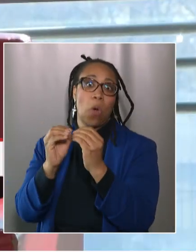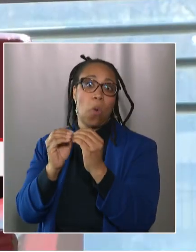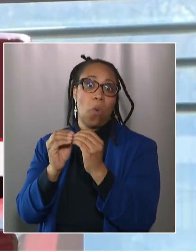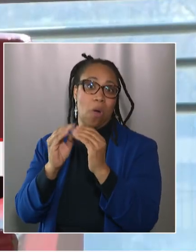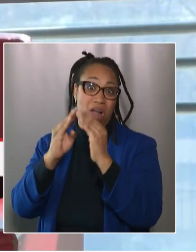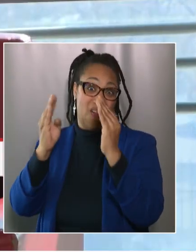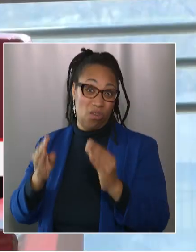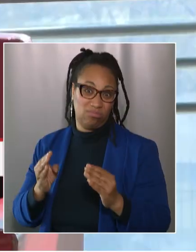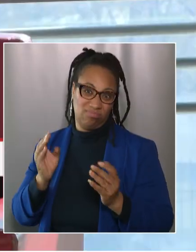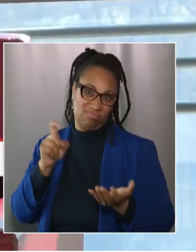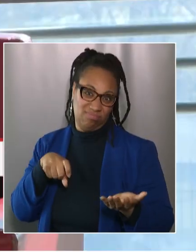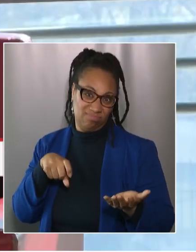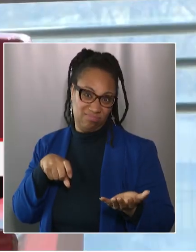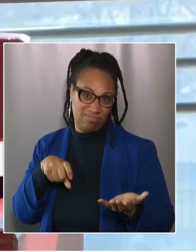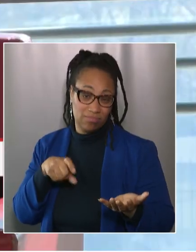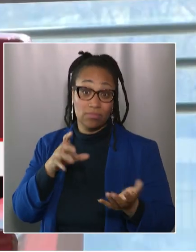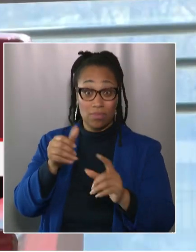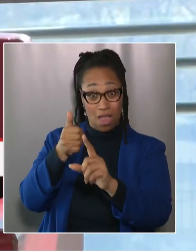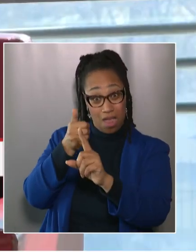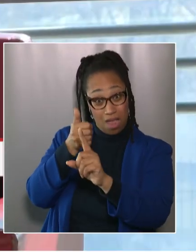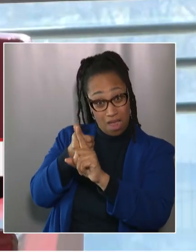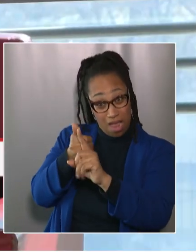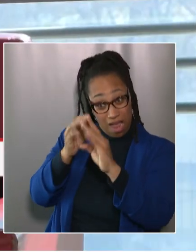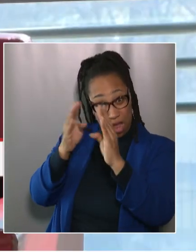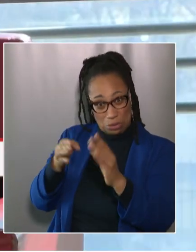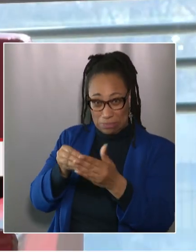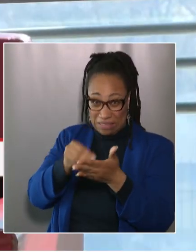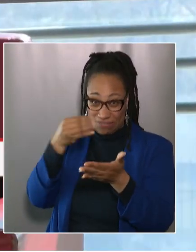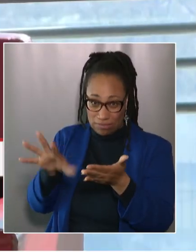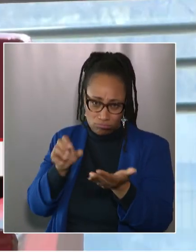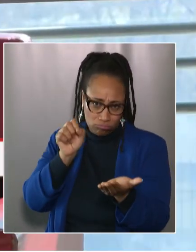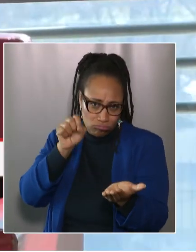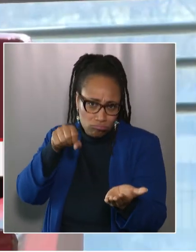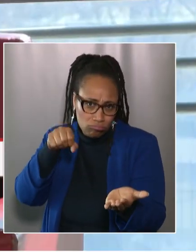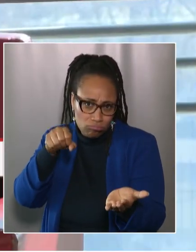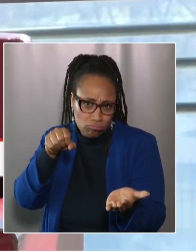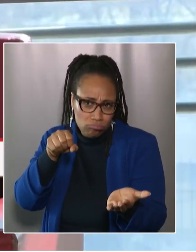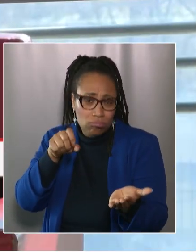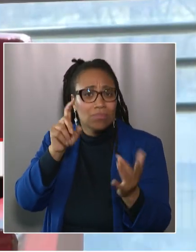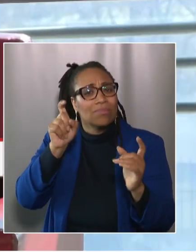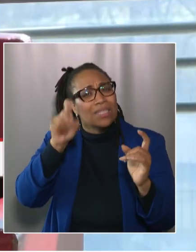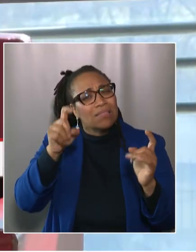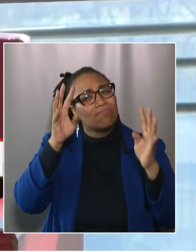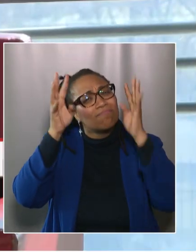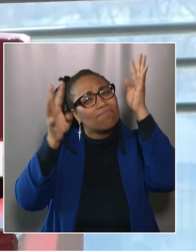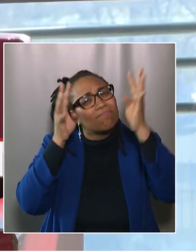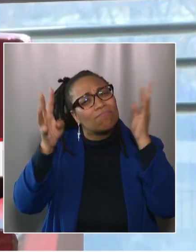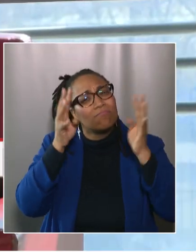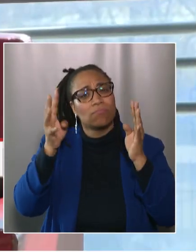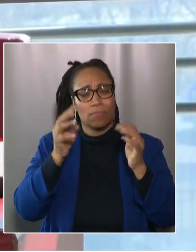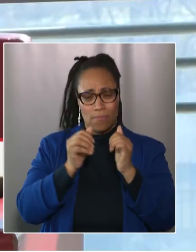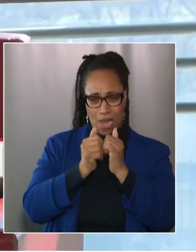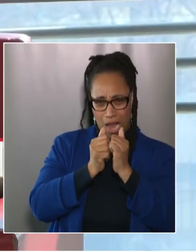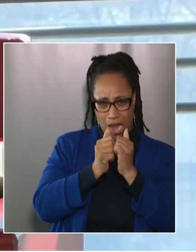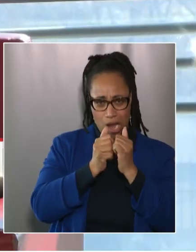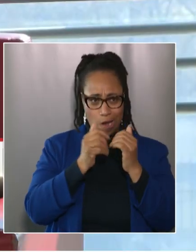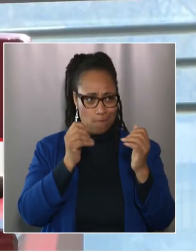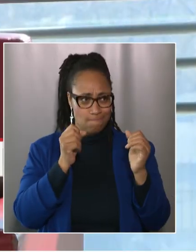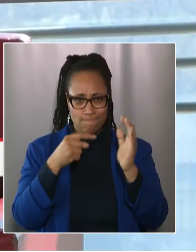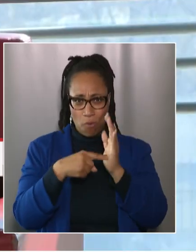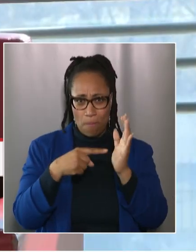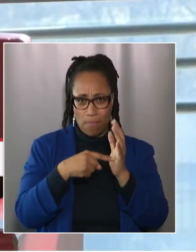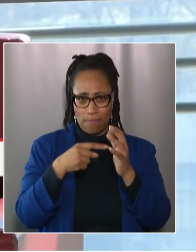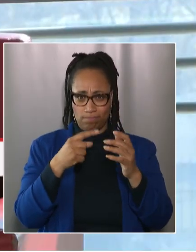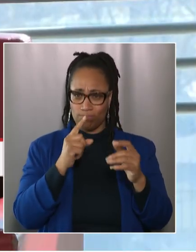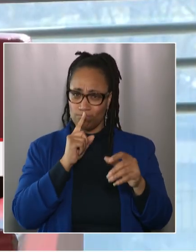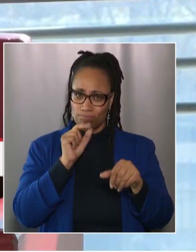all of us assembled need to come up with ways going into the future, how we can make the production of